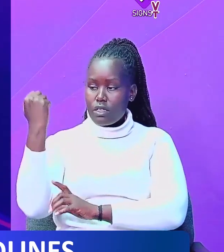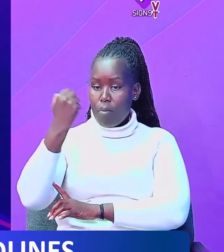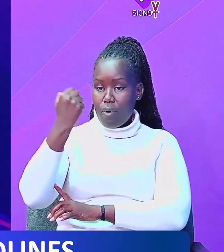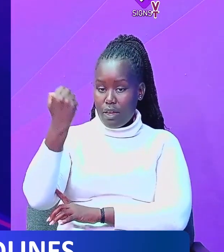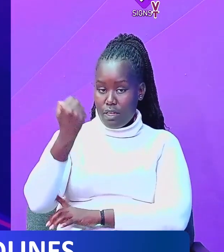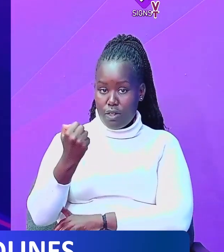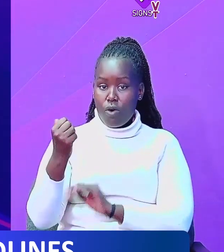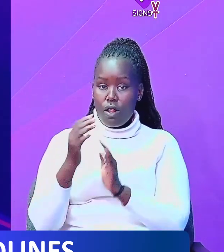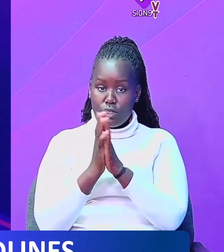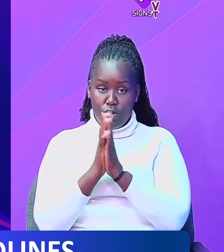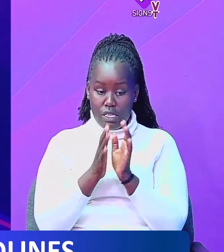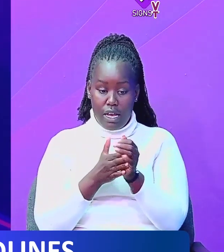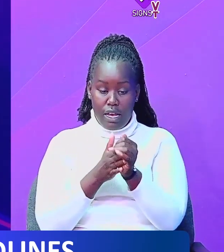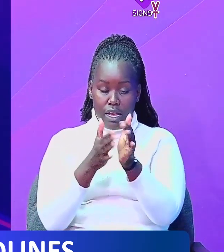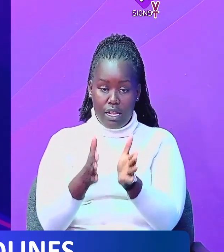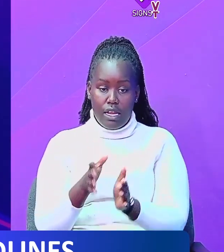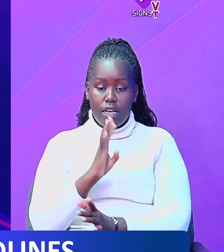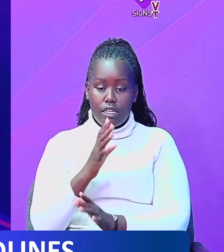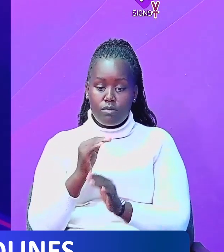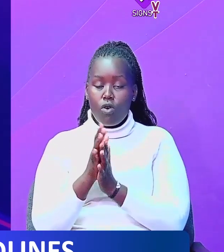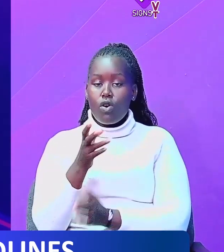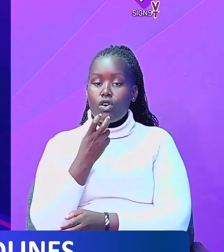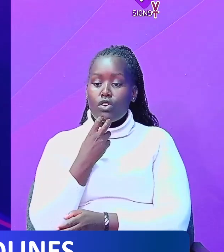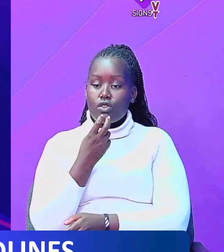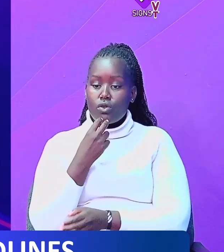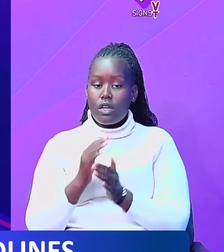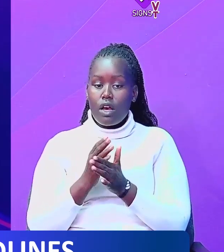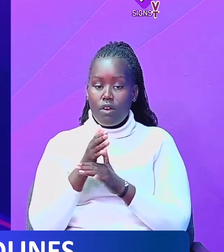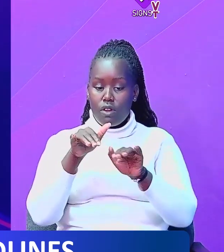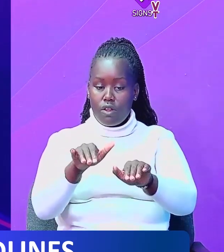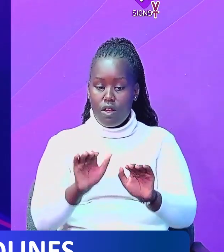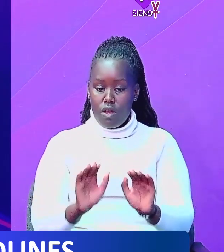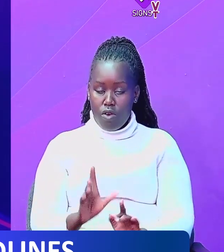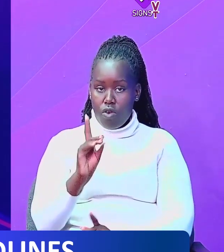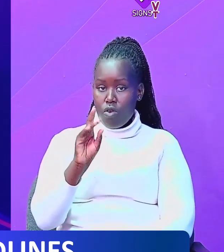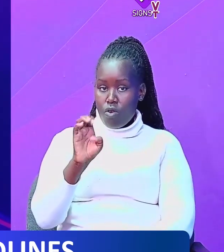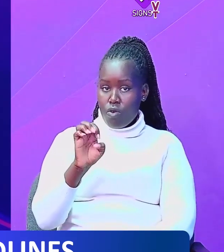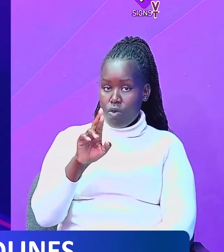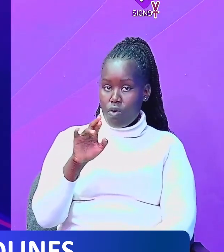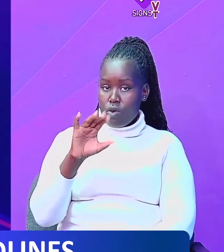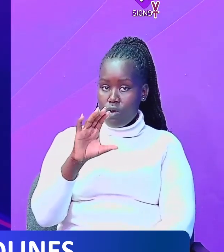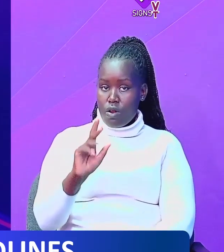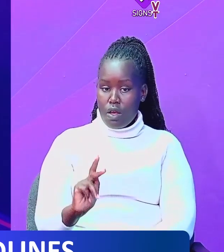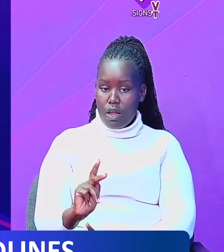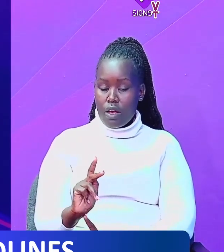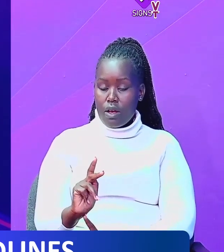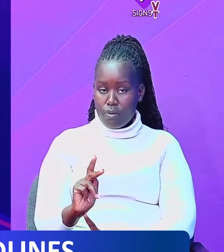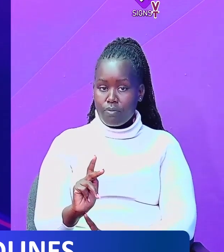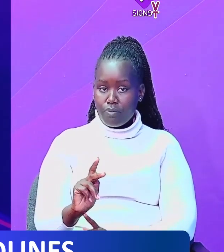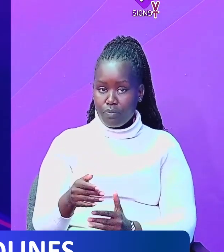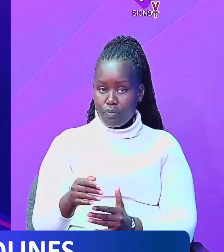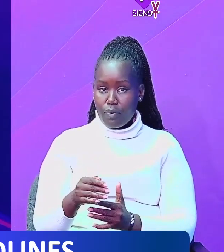Now, the leaders spoke on Tuesday after attending the burial of Terry Kariuki, the wife of the late J.M. Kariuki, at